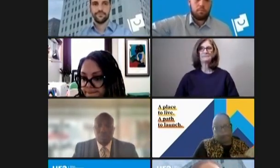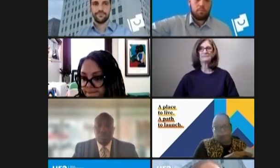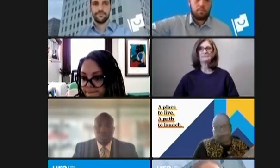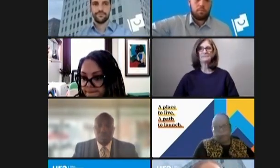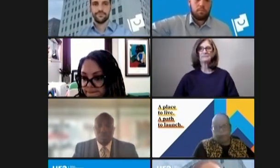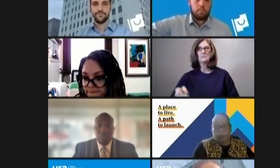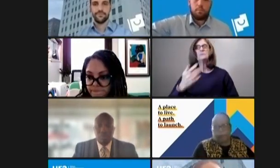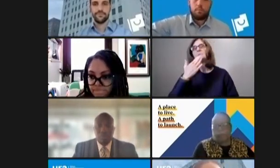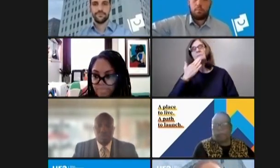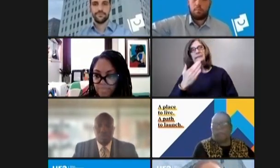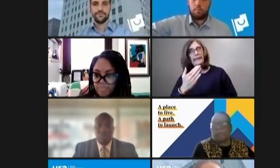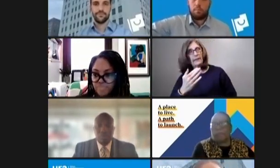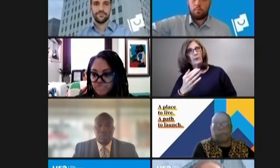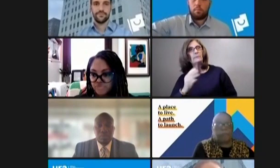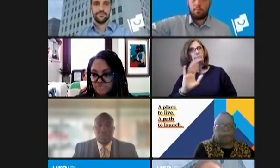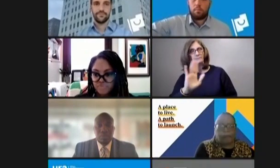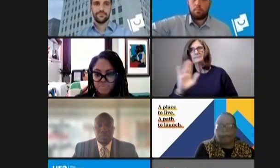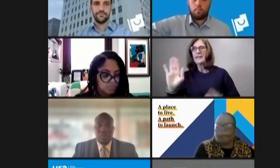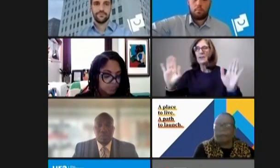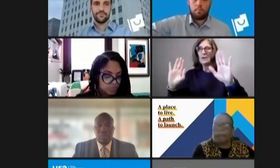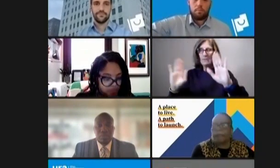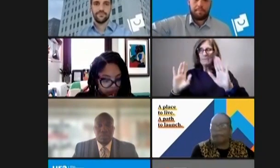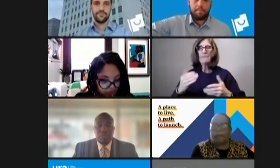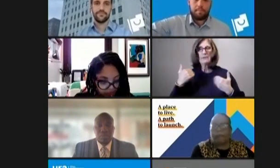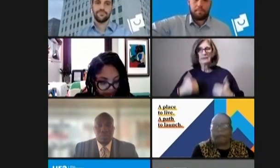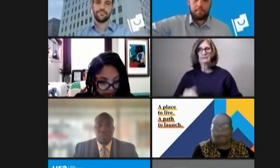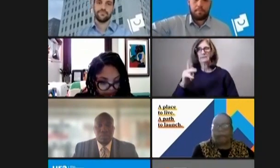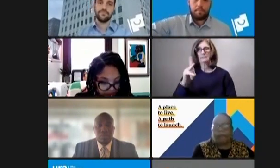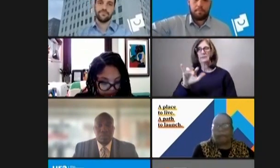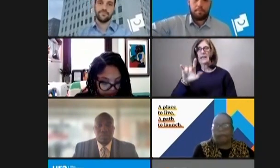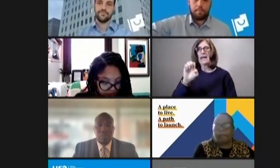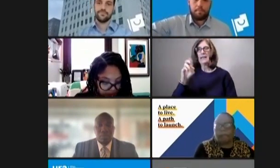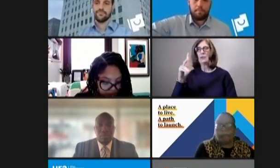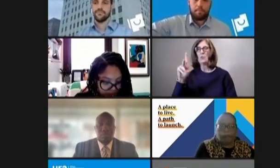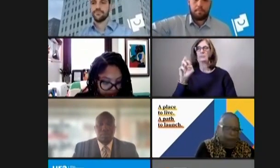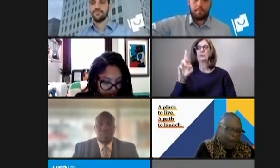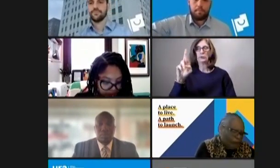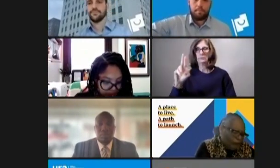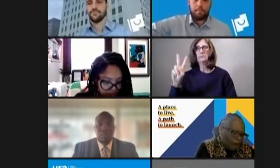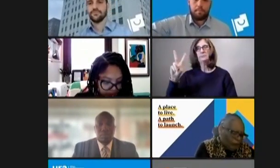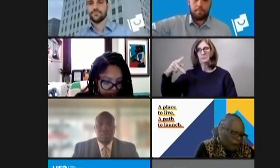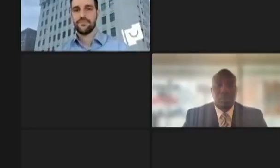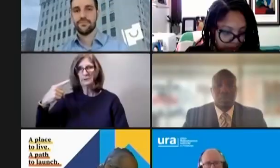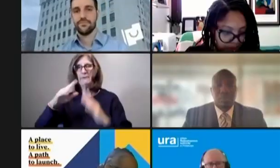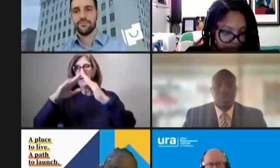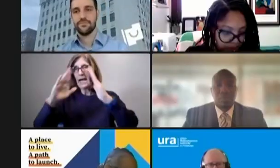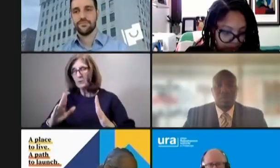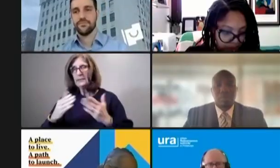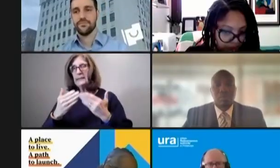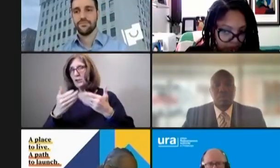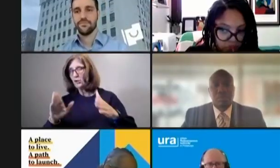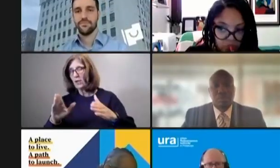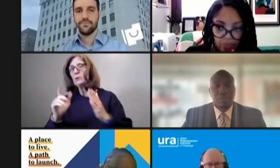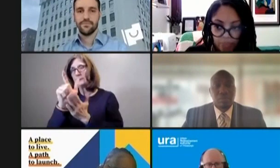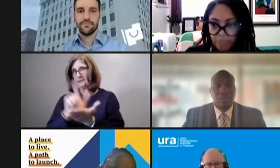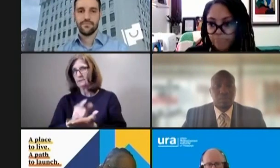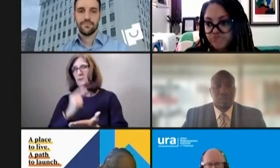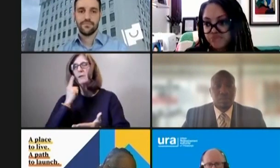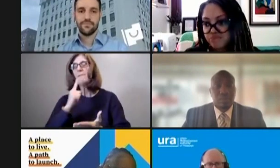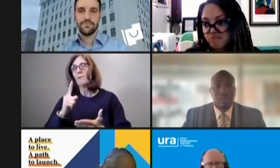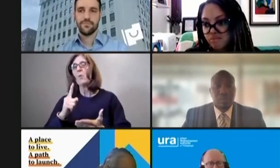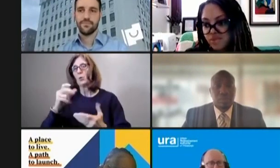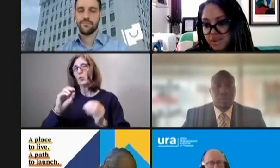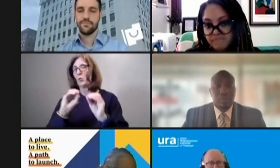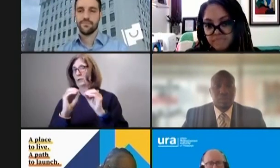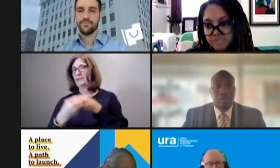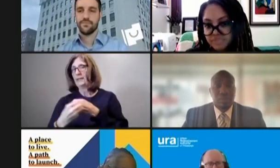Great, thank you, Kelly. Hi, everyone. My name is Kyle Webster, and I'm the Vice President of Housing and General Counsel for Action Housing. Natalie